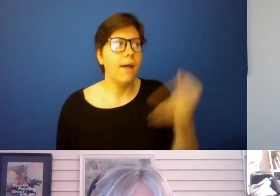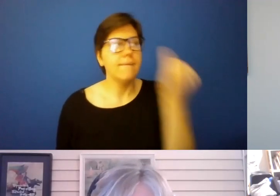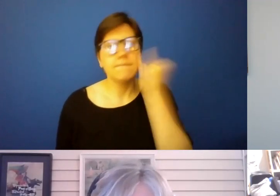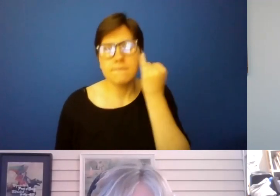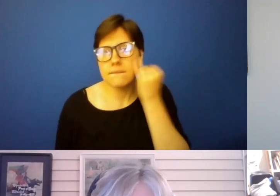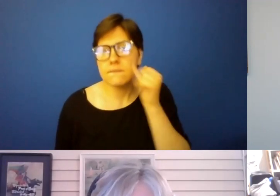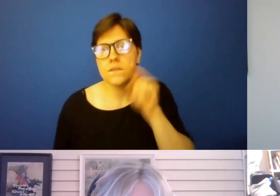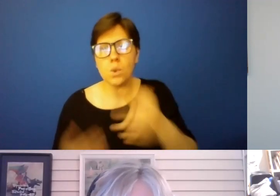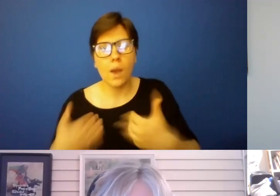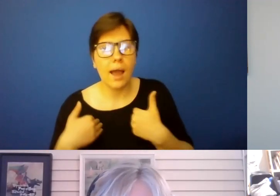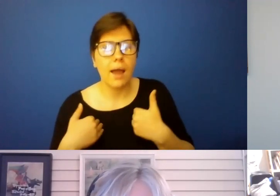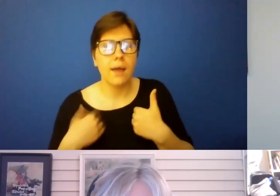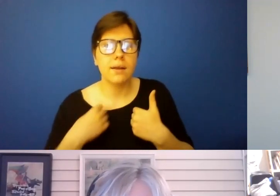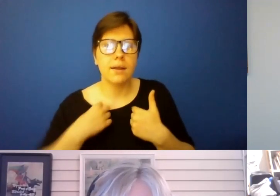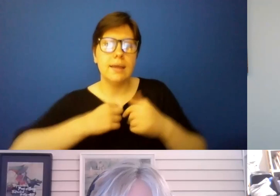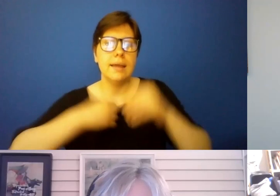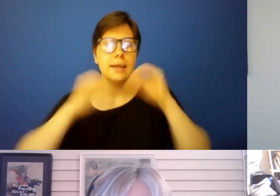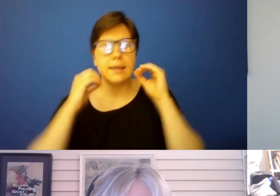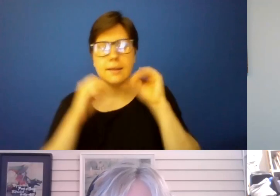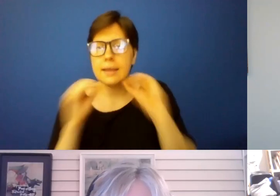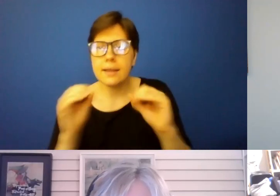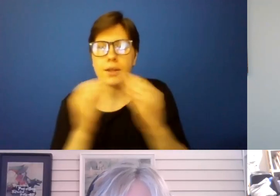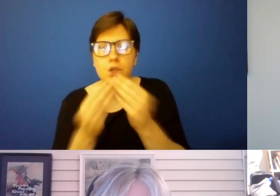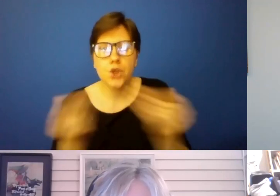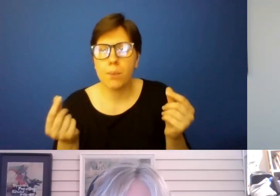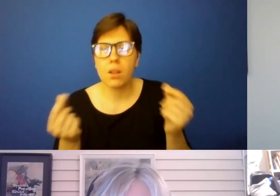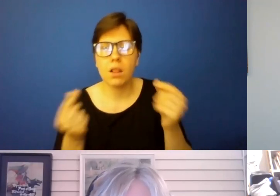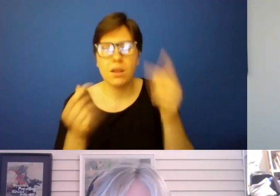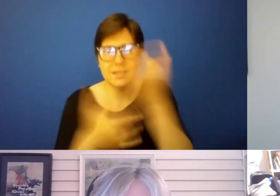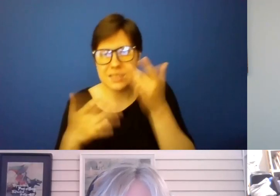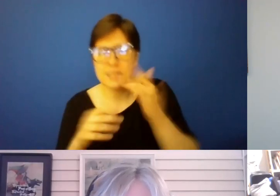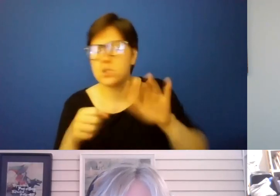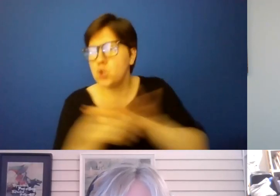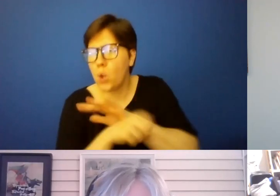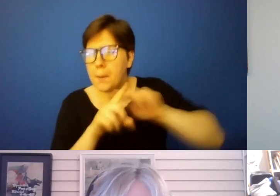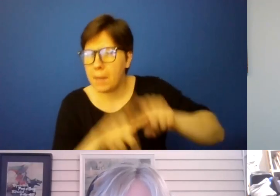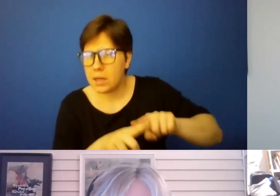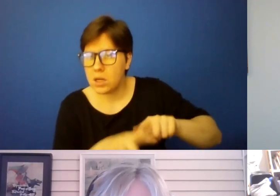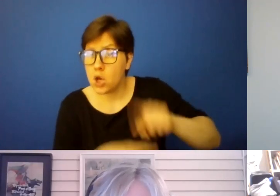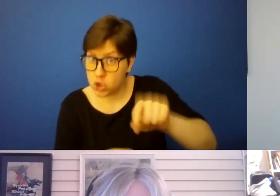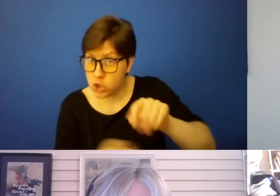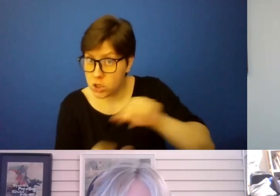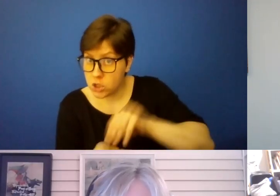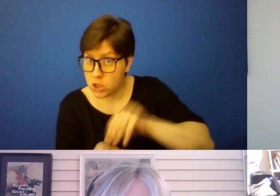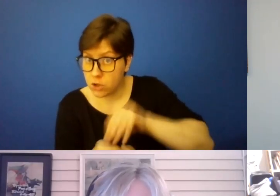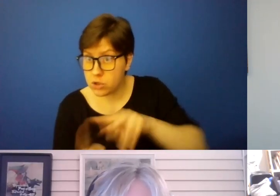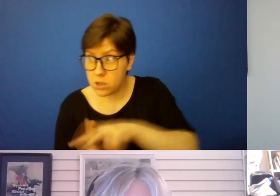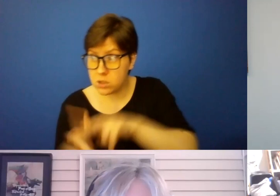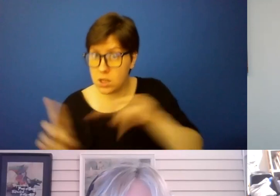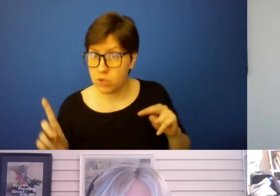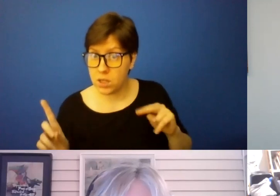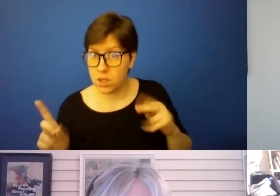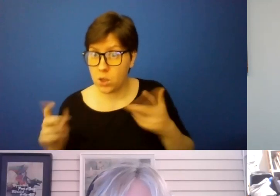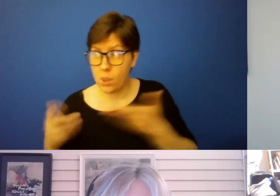an incurable disease and were totally dependent on others, should doctors stop treating you and let you